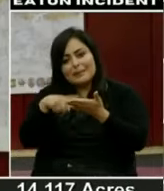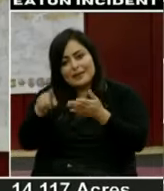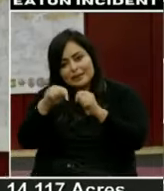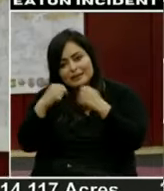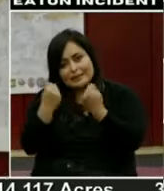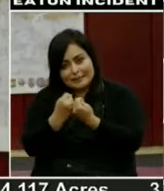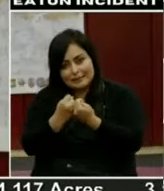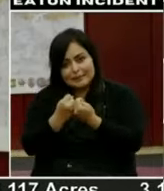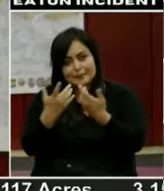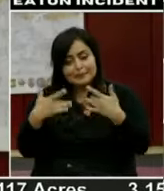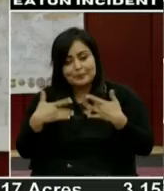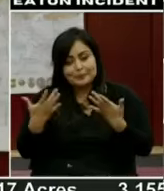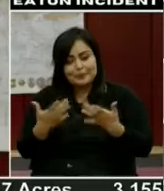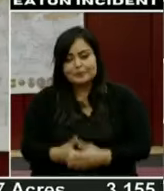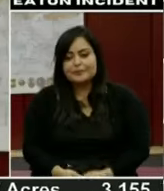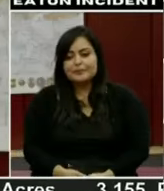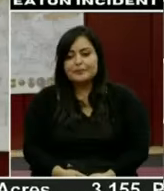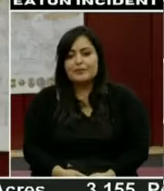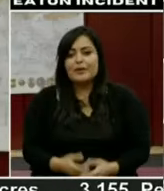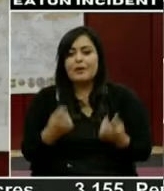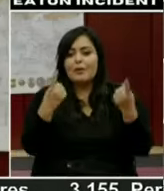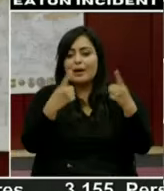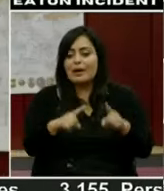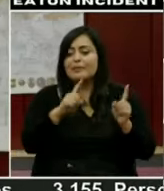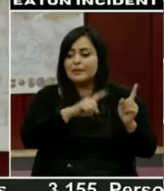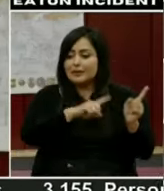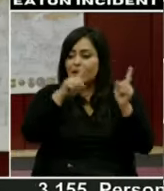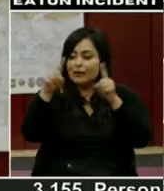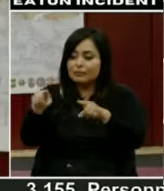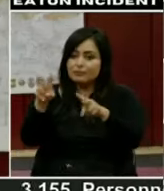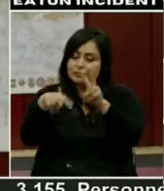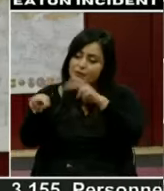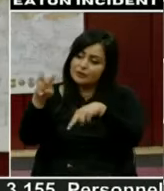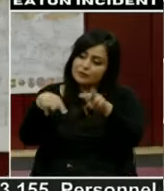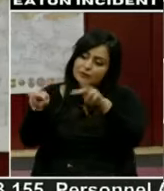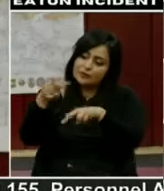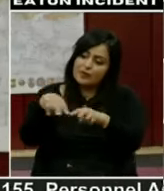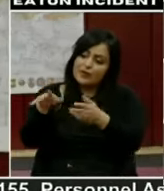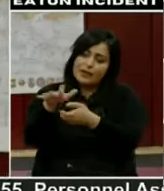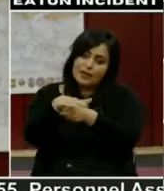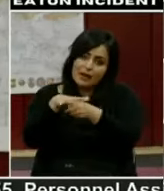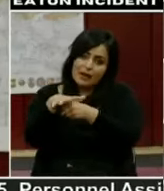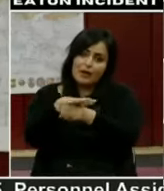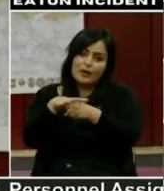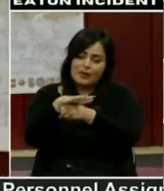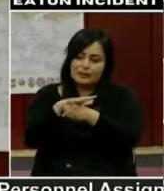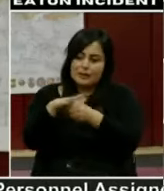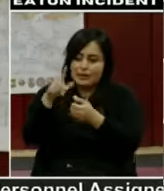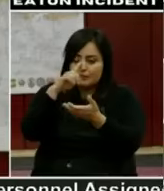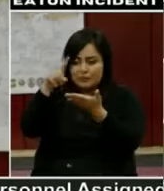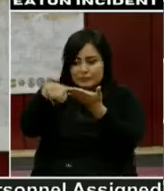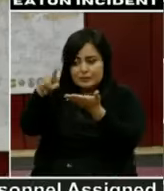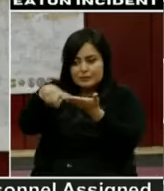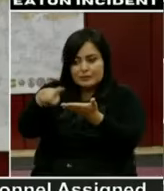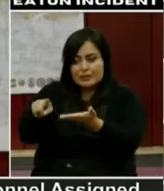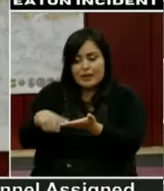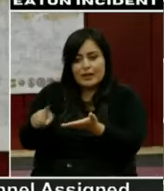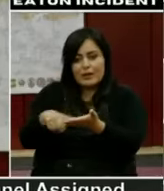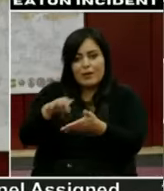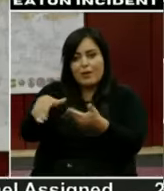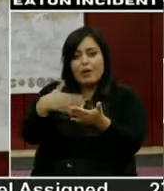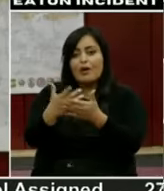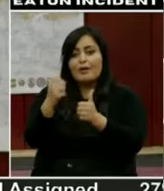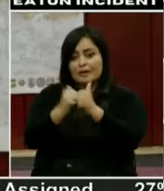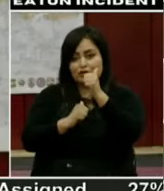teams. What happens is they go out there and they do a survey of the impacted area, and they survey all of the structures.